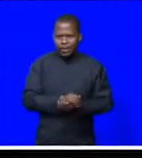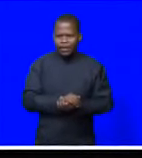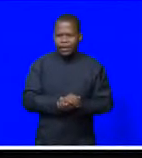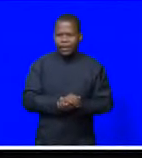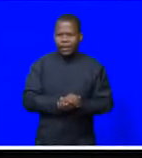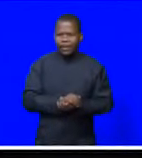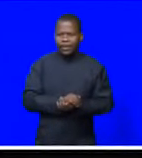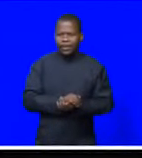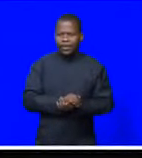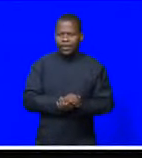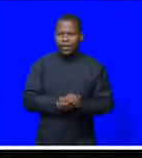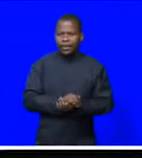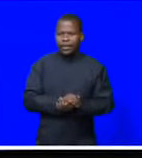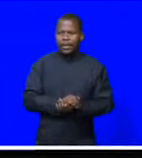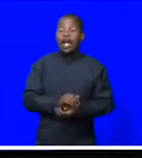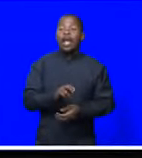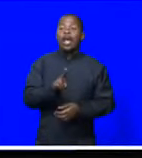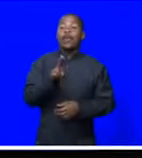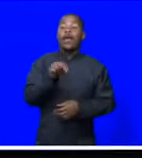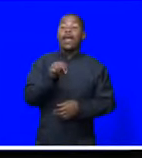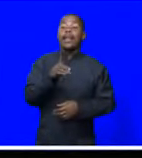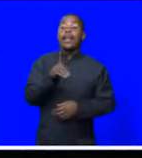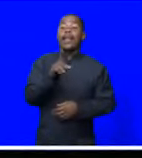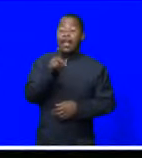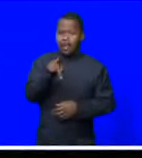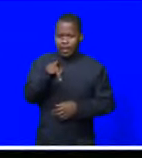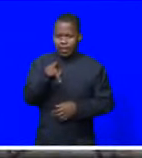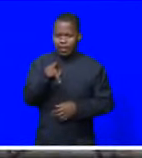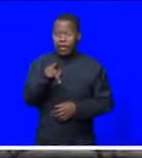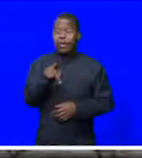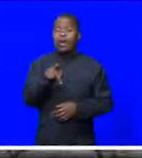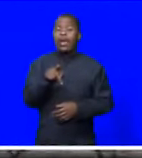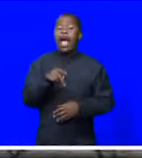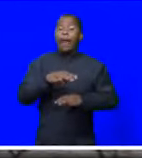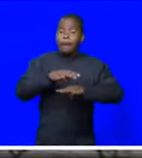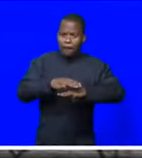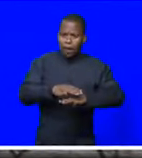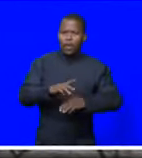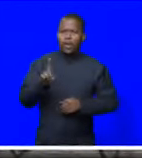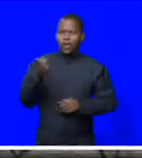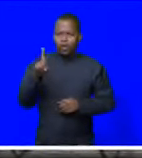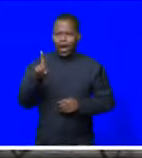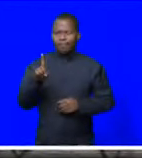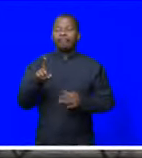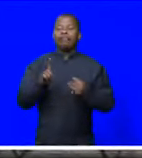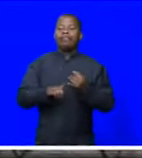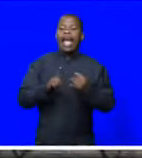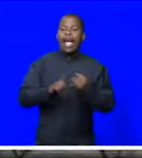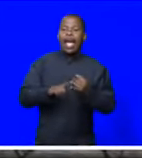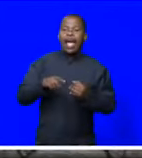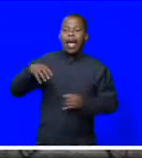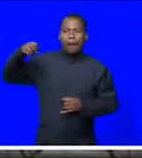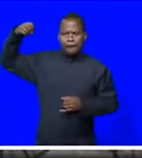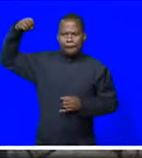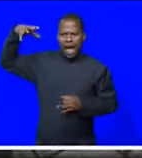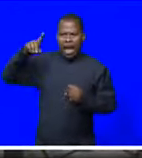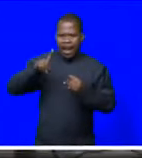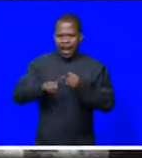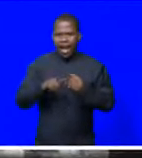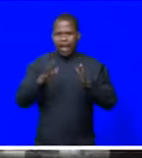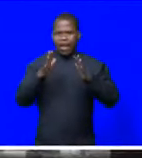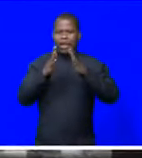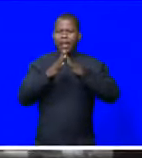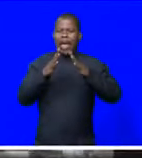climate change promise by the United Nations Development Programme states that energy and waste are among the major contributors of